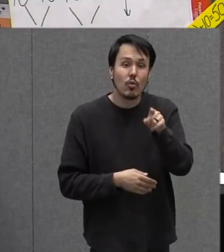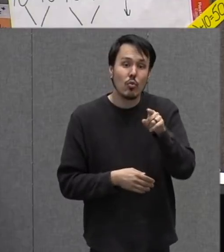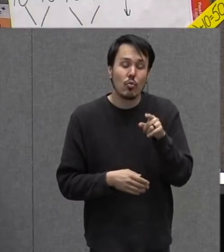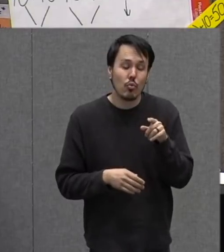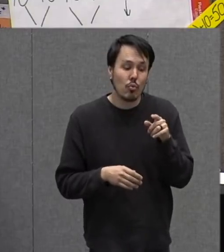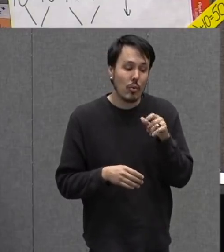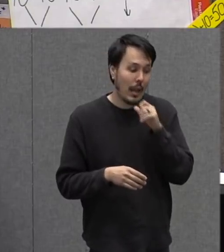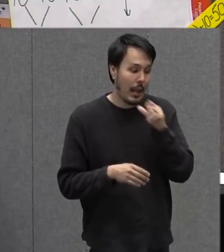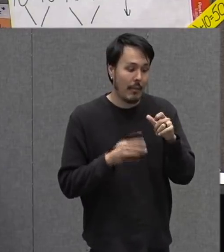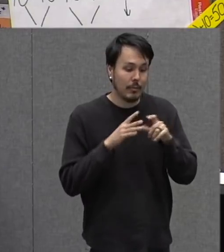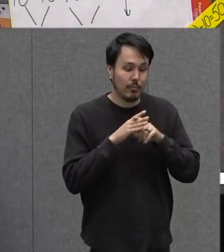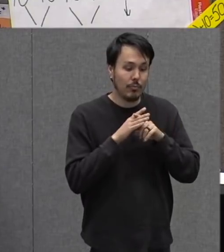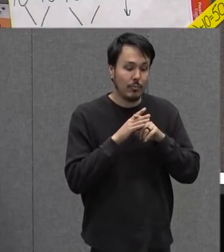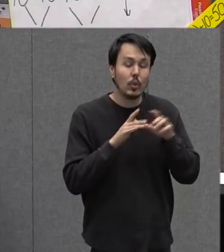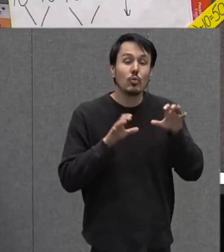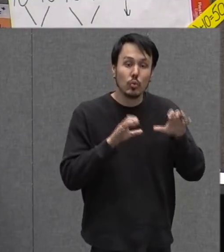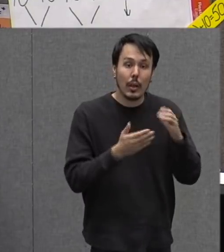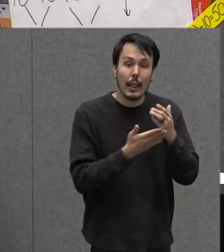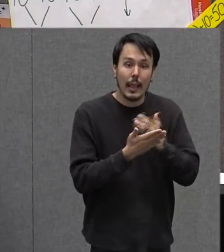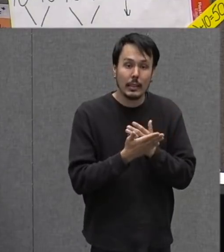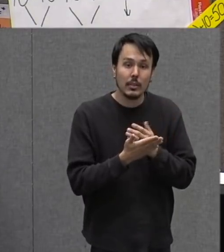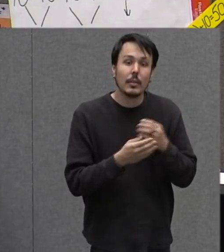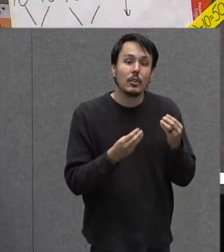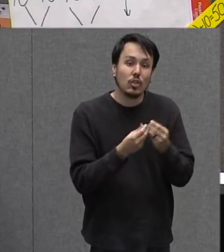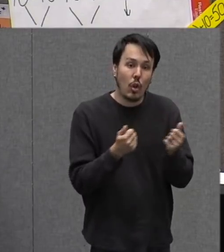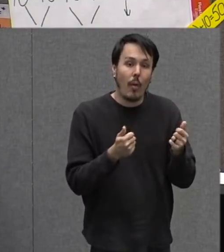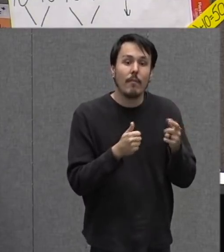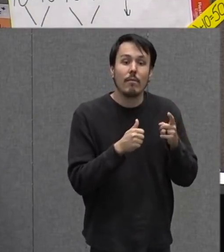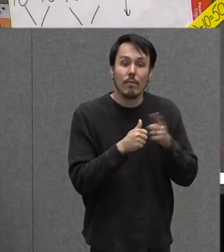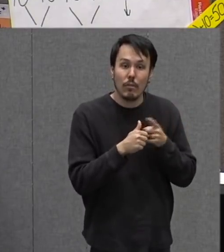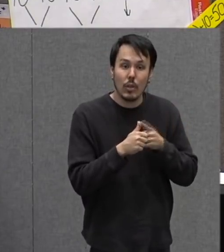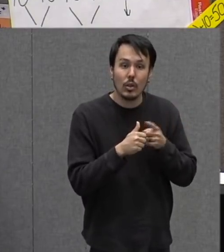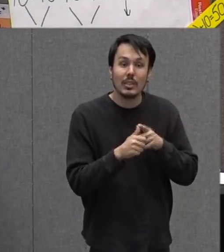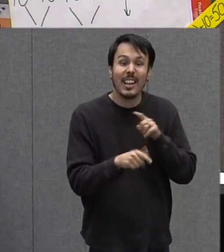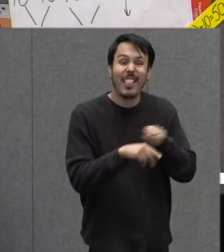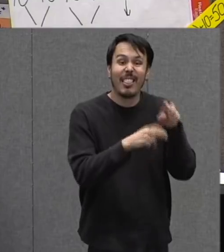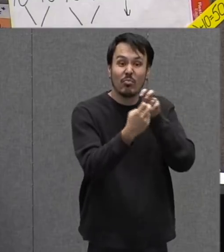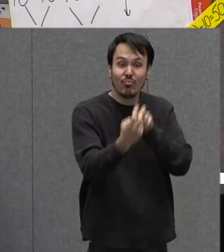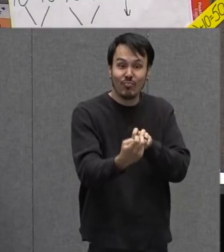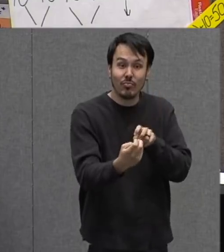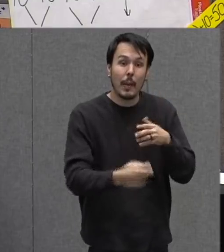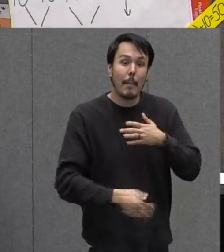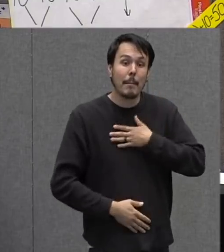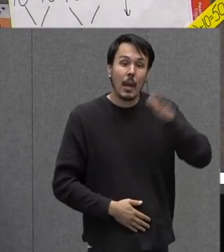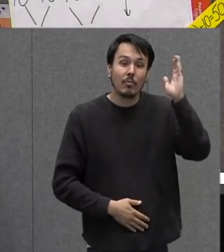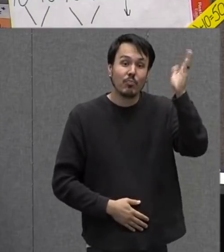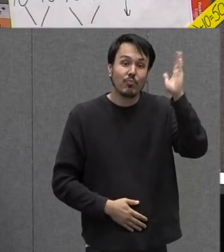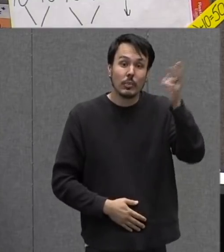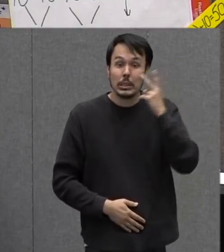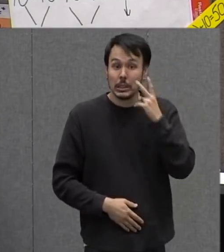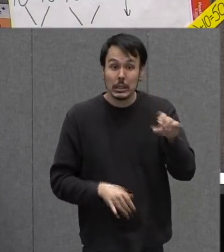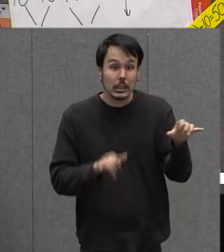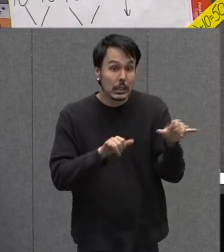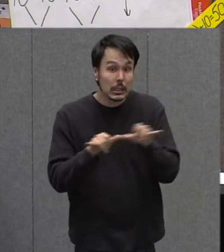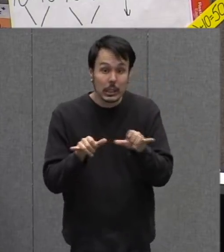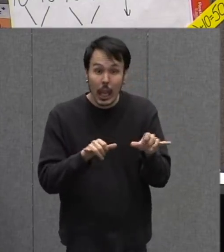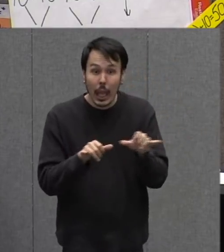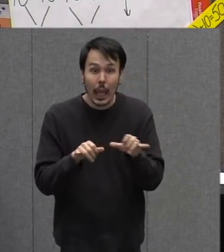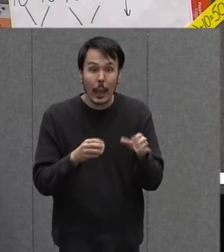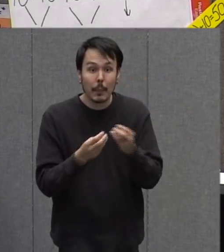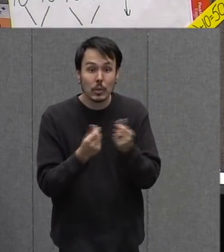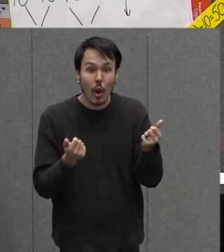of aps.edu. If you do it first. See if your approach is the same one I used or a different